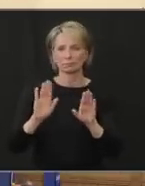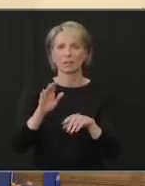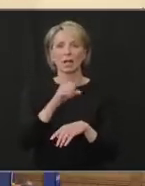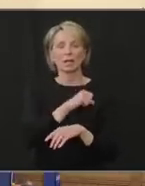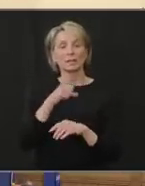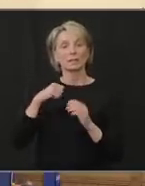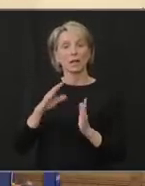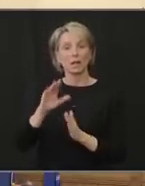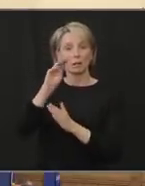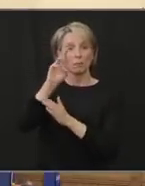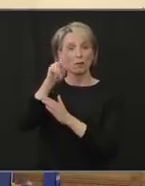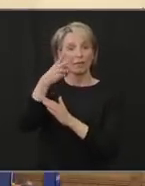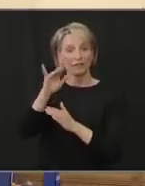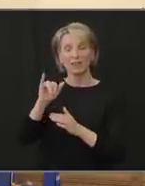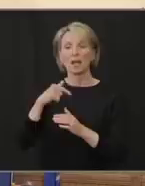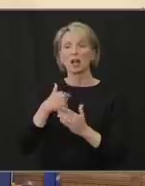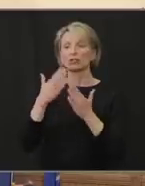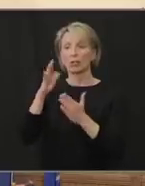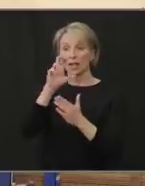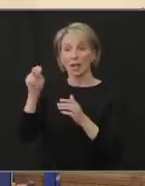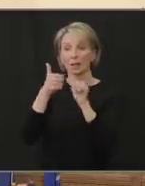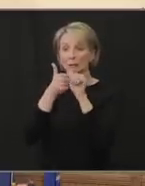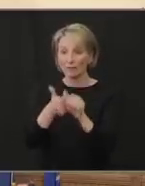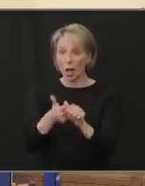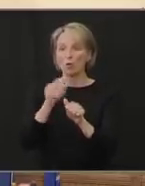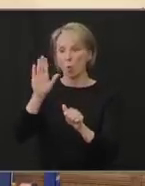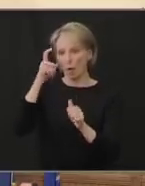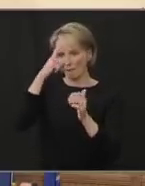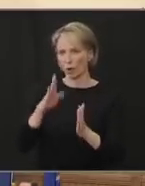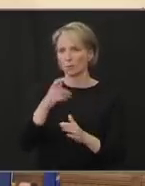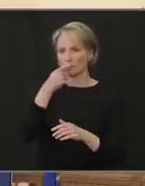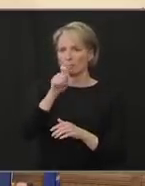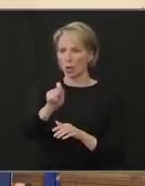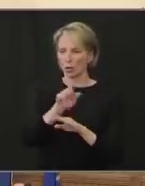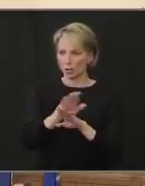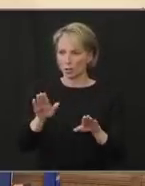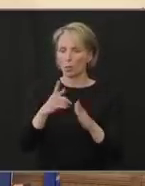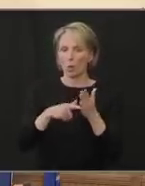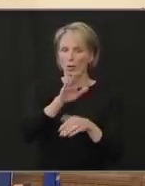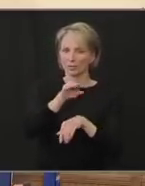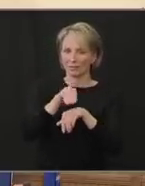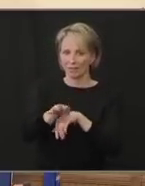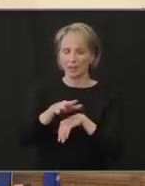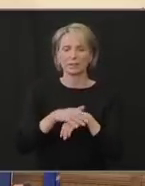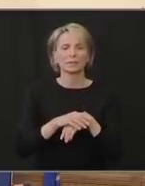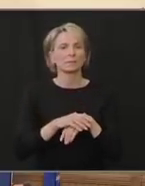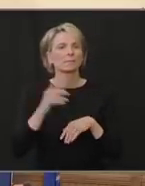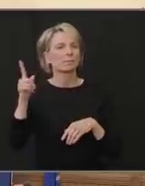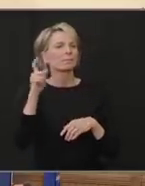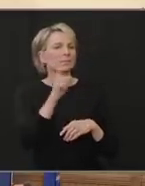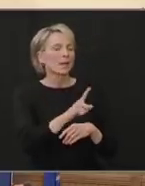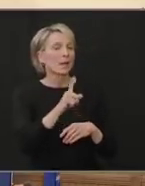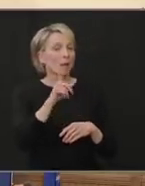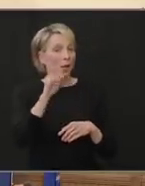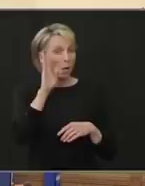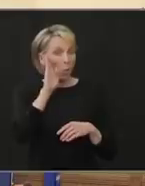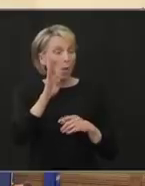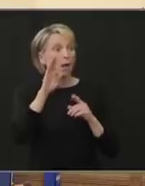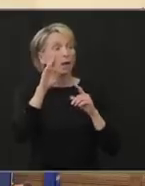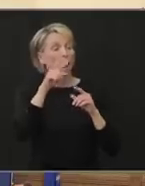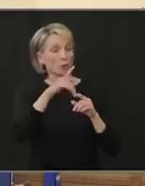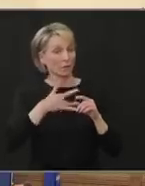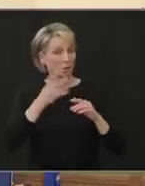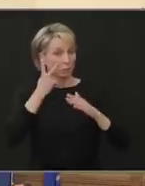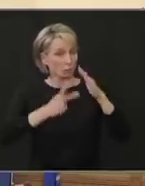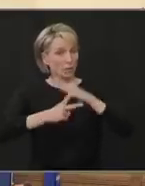recommendations made by Governor Lamont. Listen to your governor. What are the chances that the federal government will treat Connecticut and the New